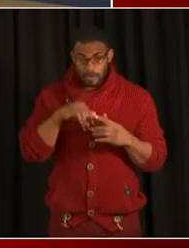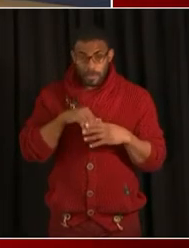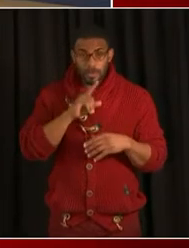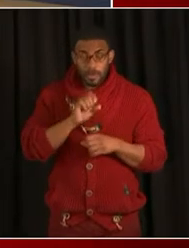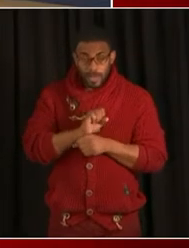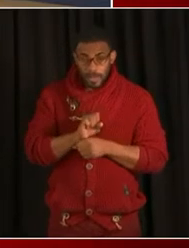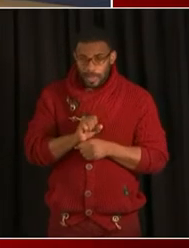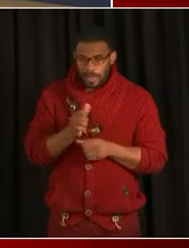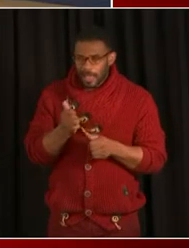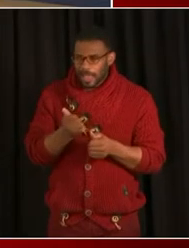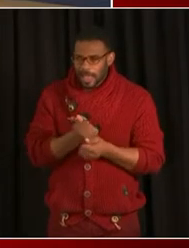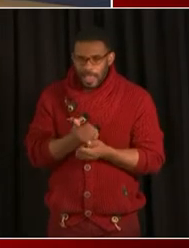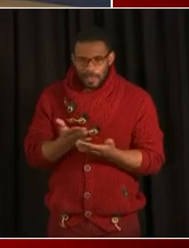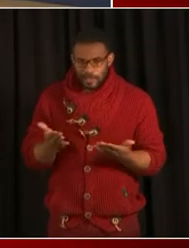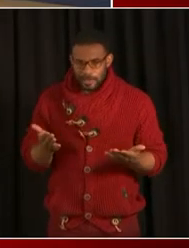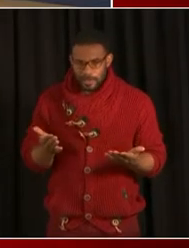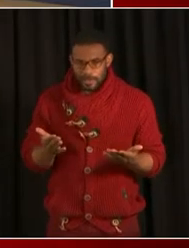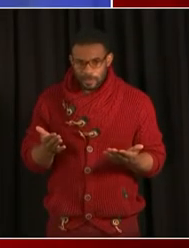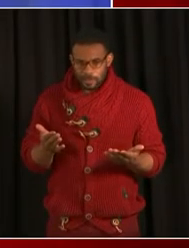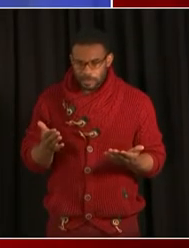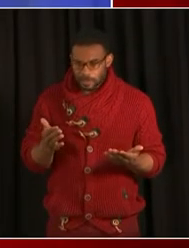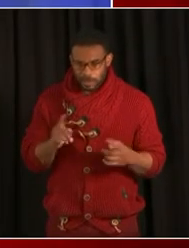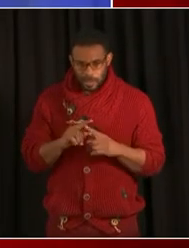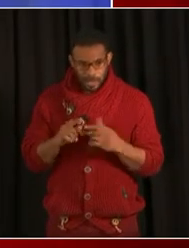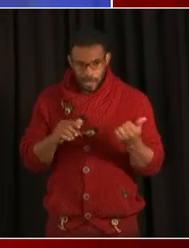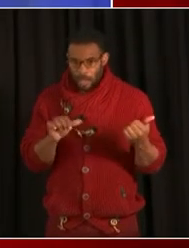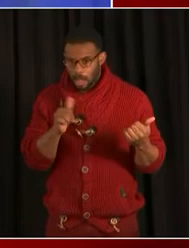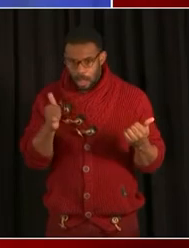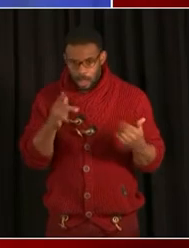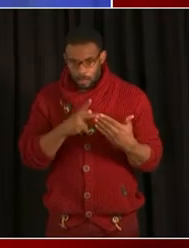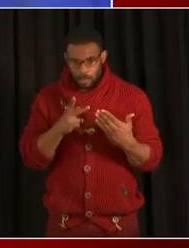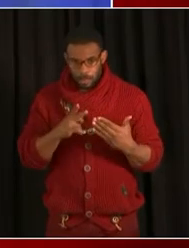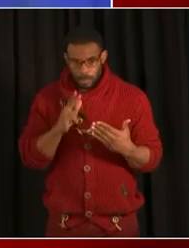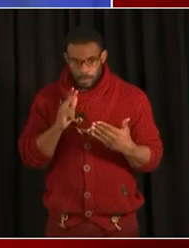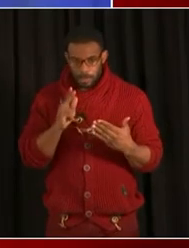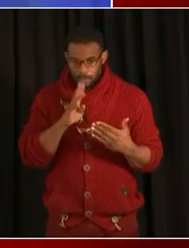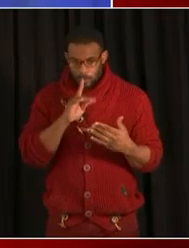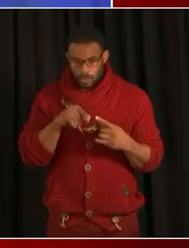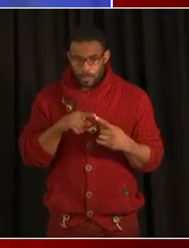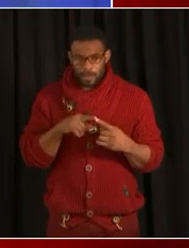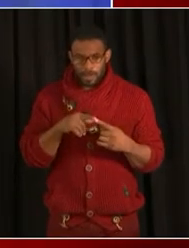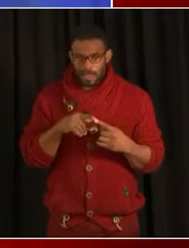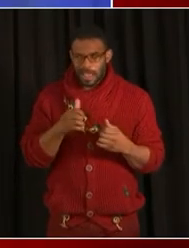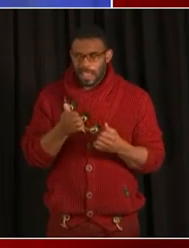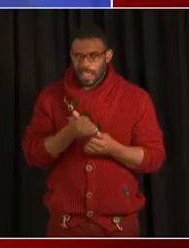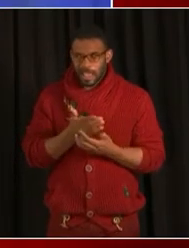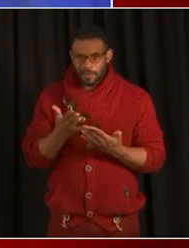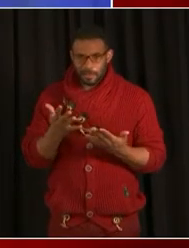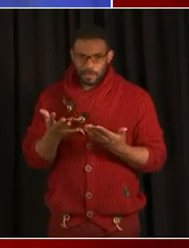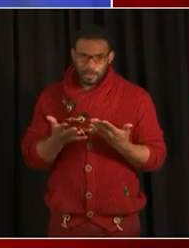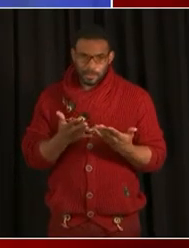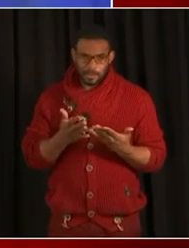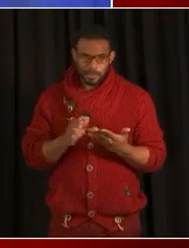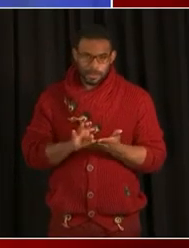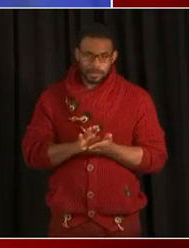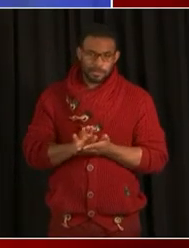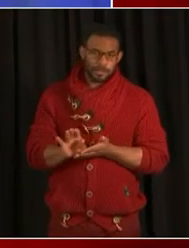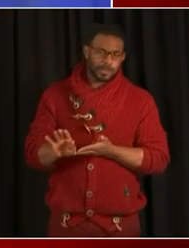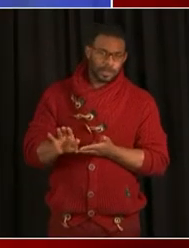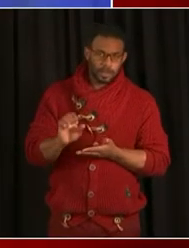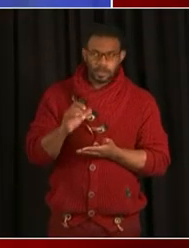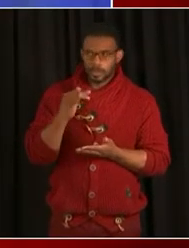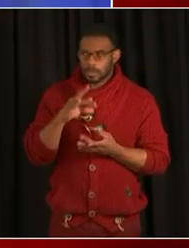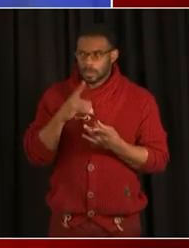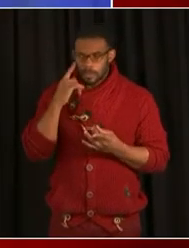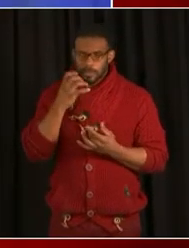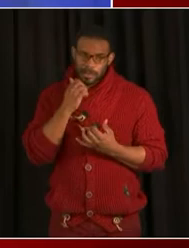reality, everything, as other programmers have spoken, everything has kind of been pushed off. So